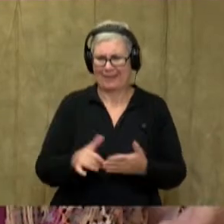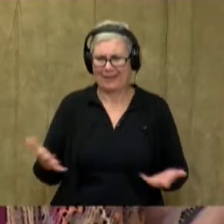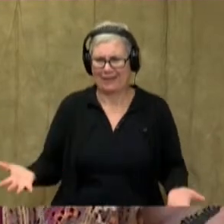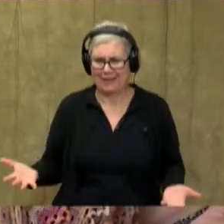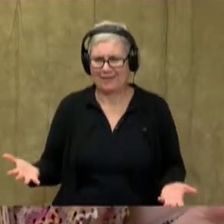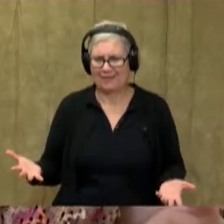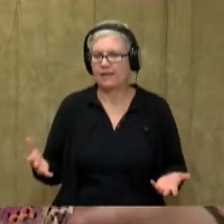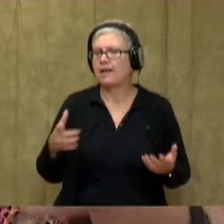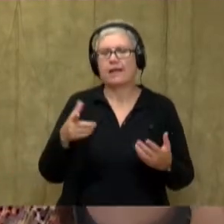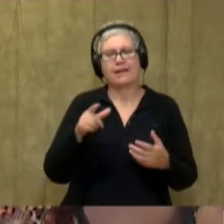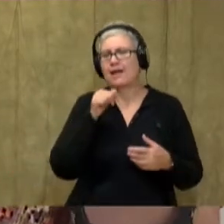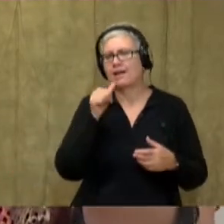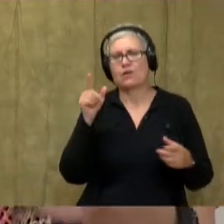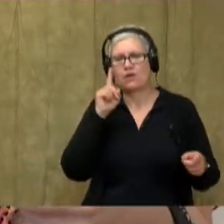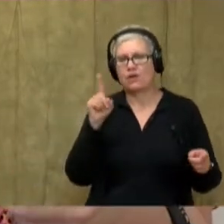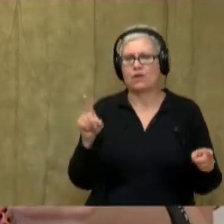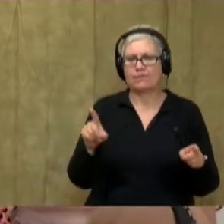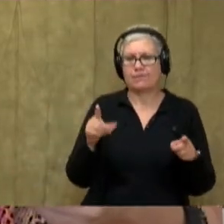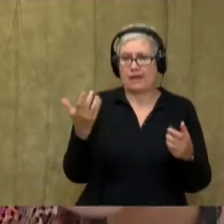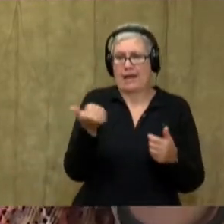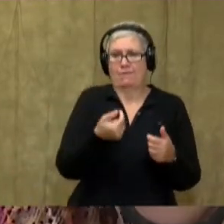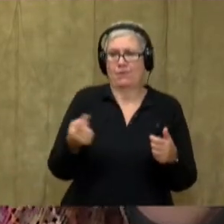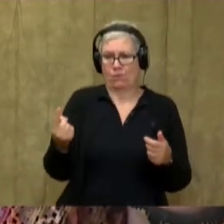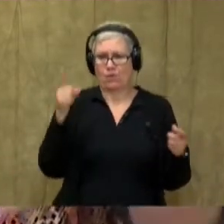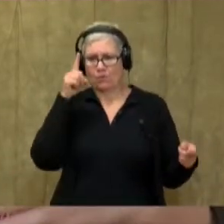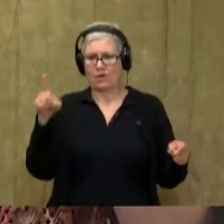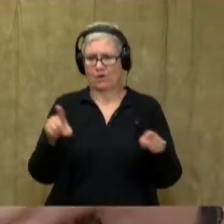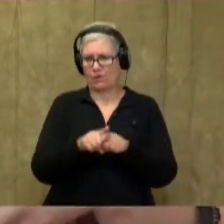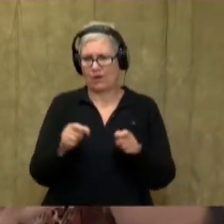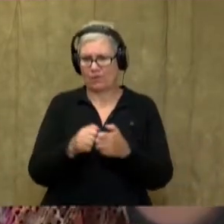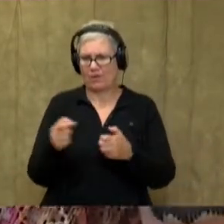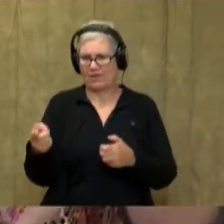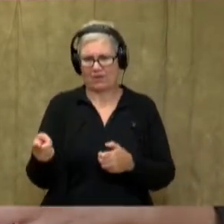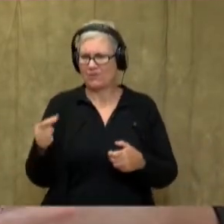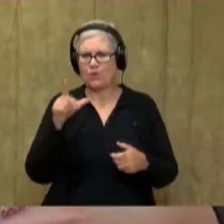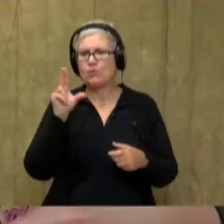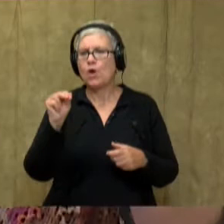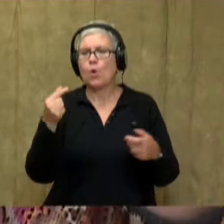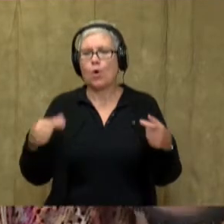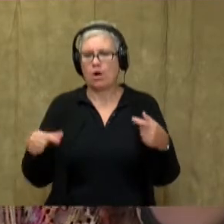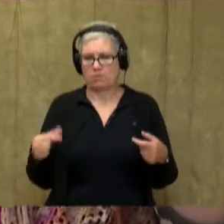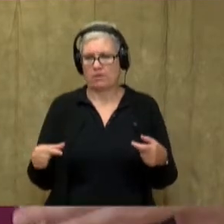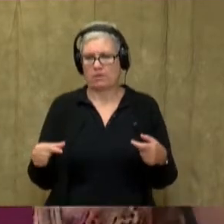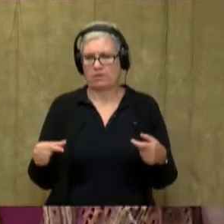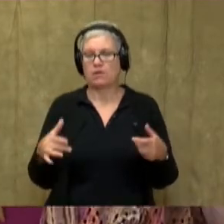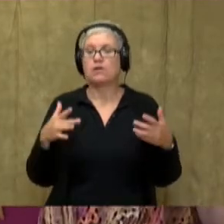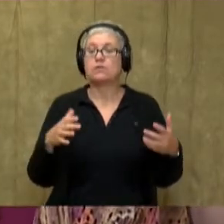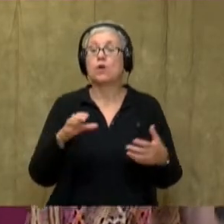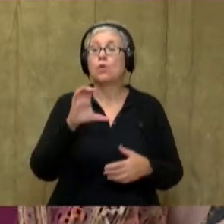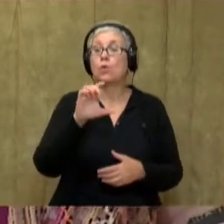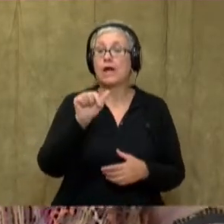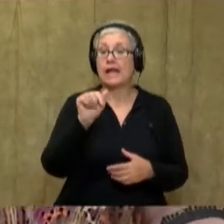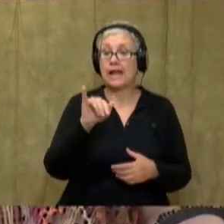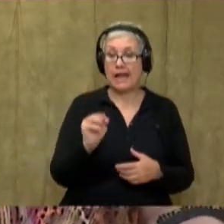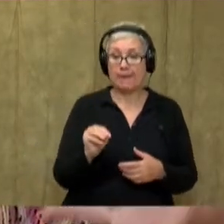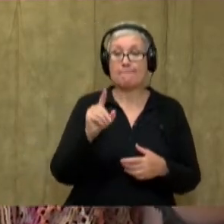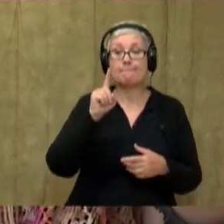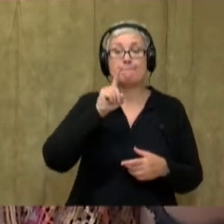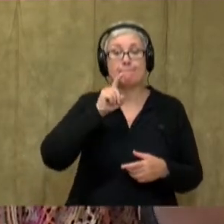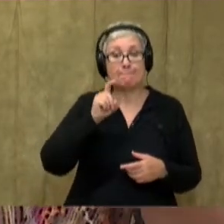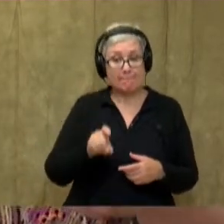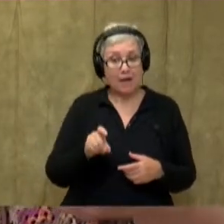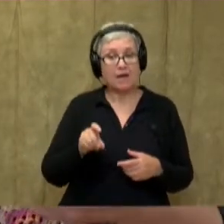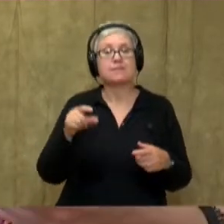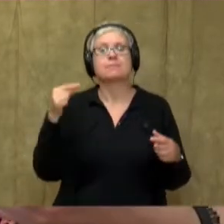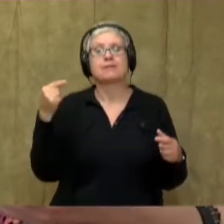to disagree with you? So you have to remember, is my claim something that I'm trying to prove? Is